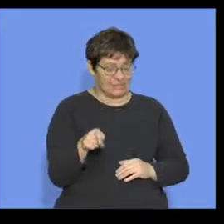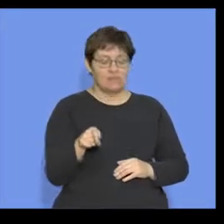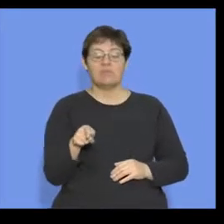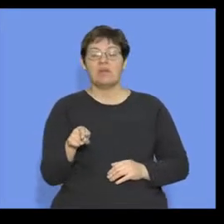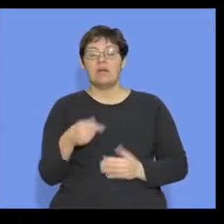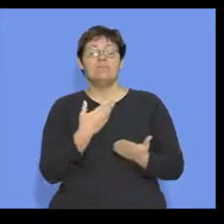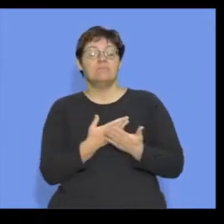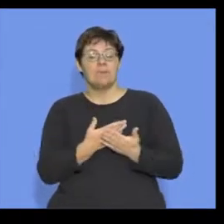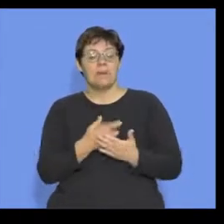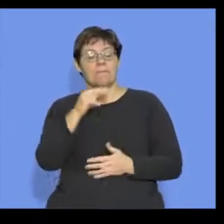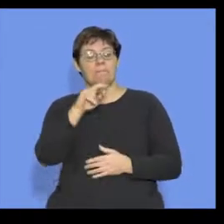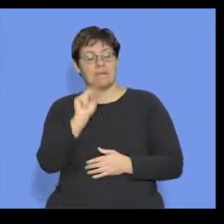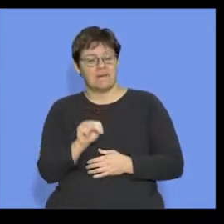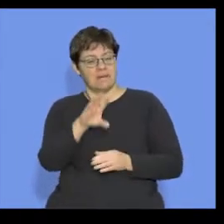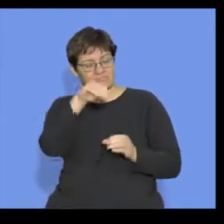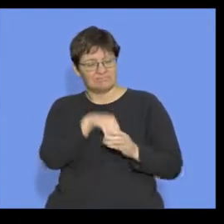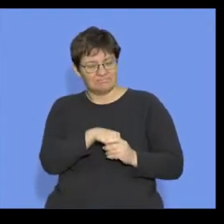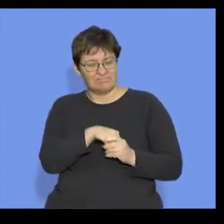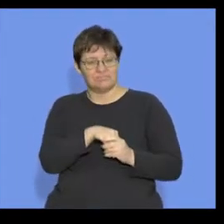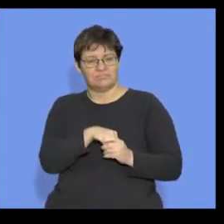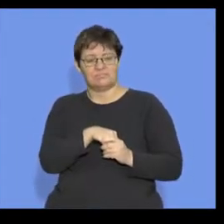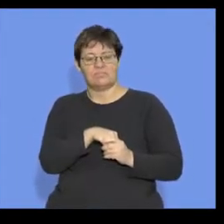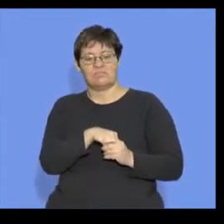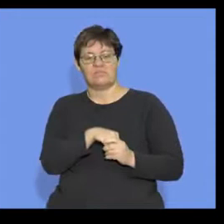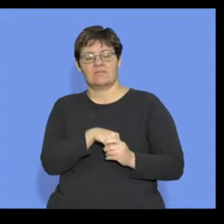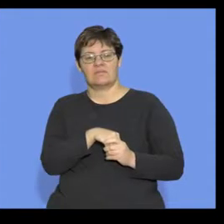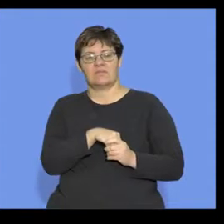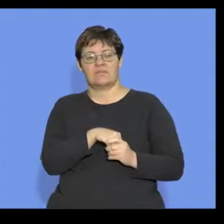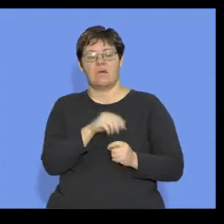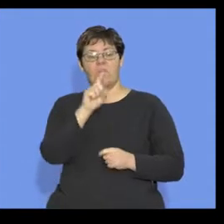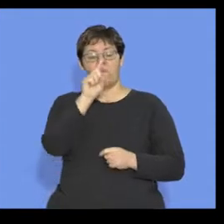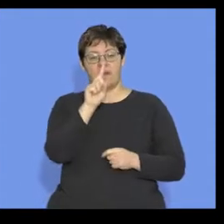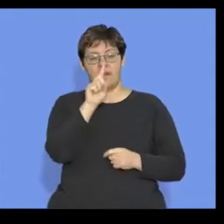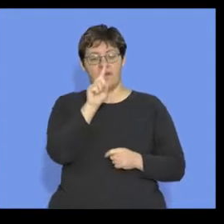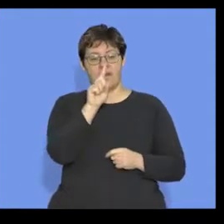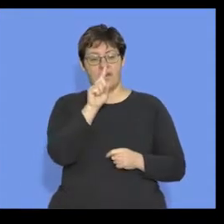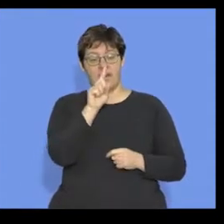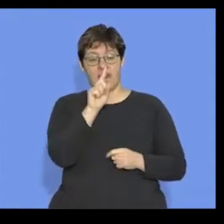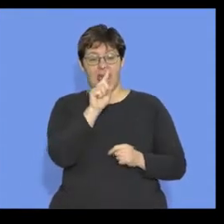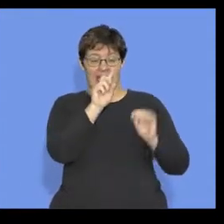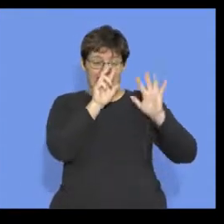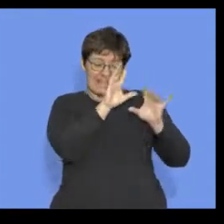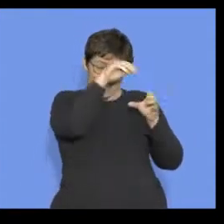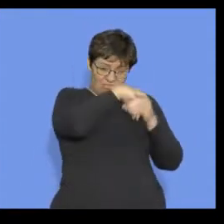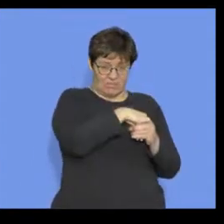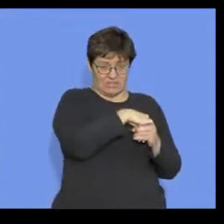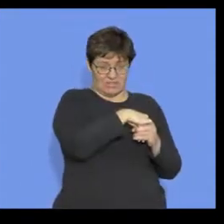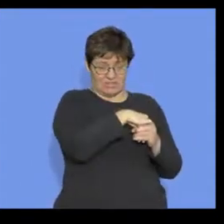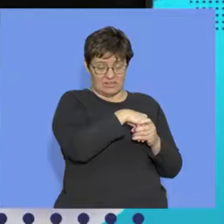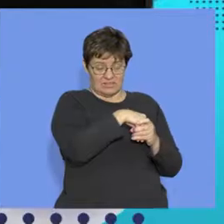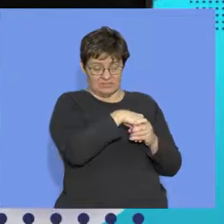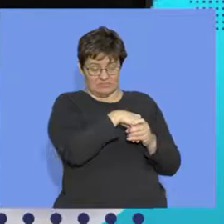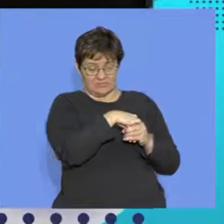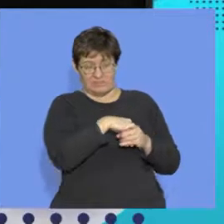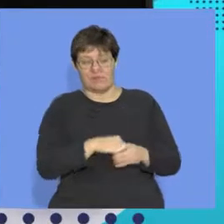pin contains at least 1 8? So we cannot repeat the digits.